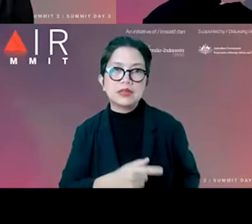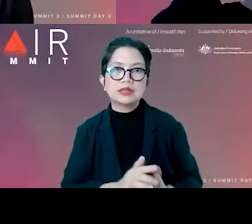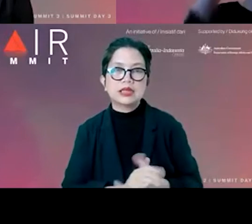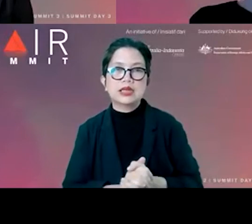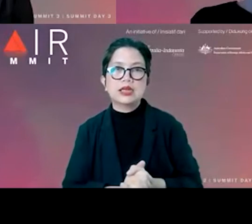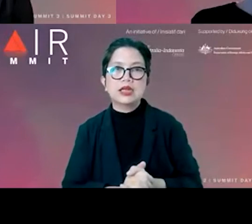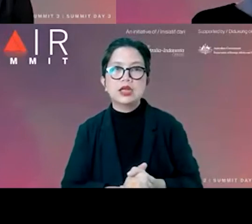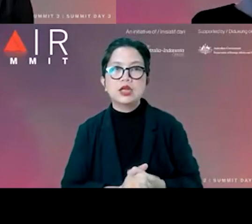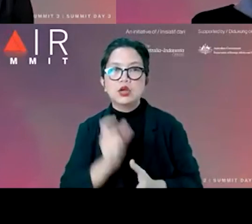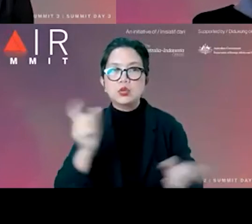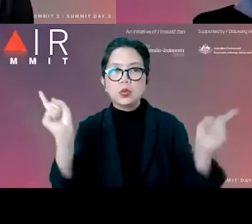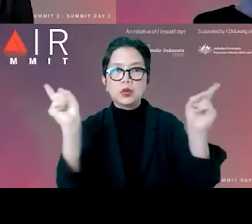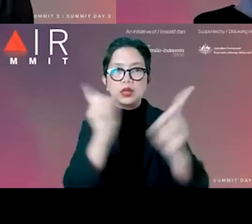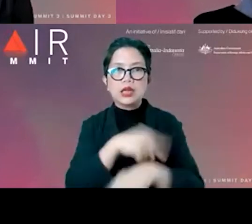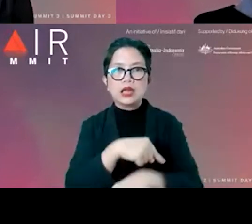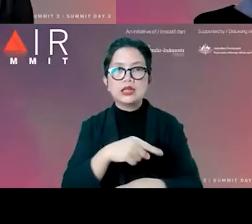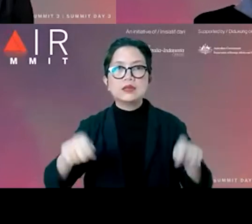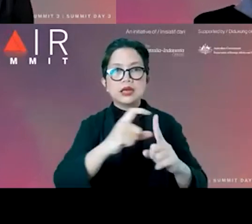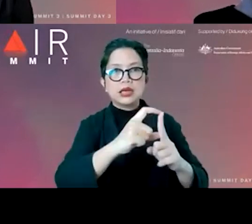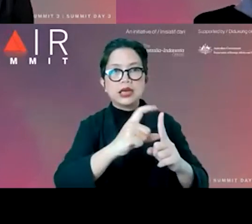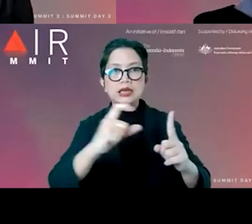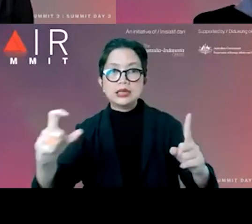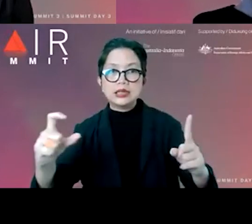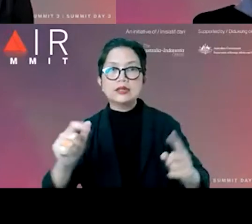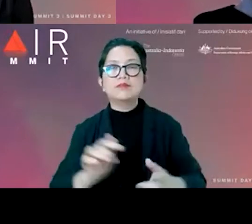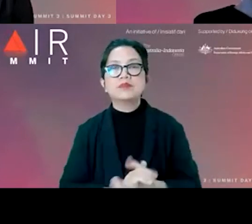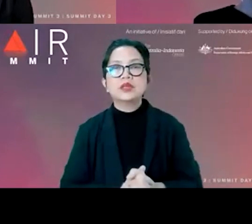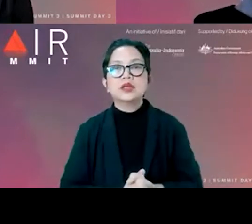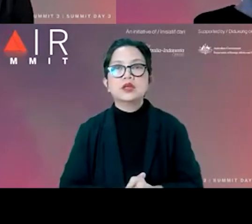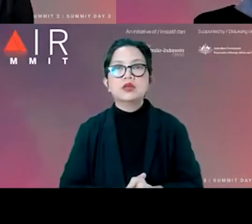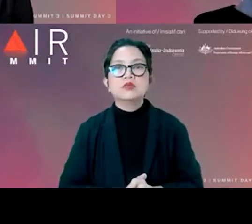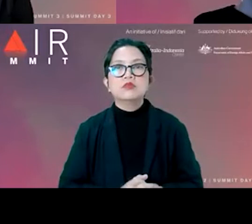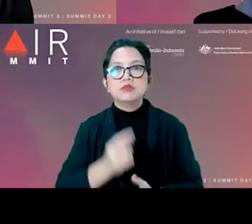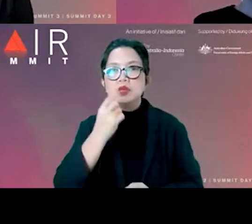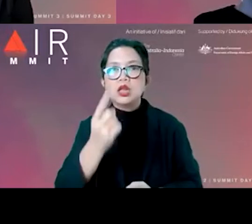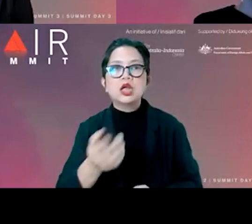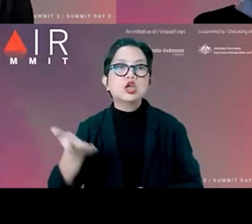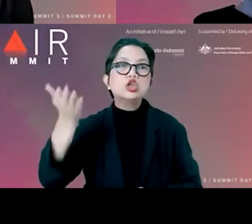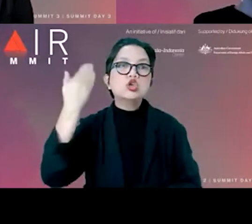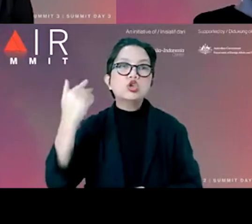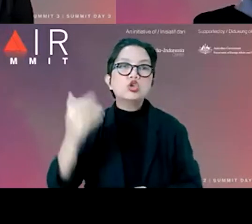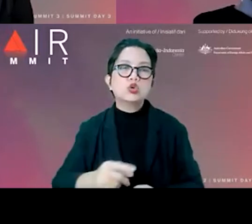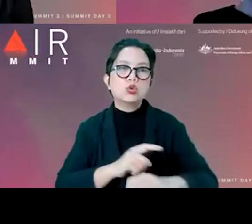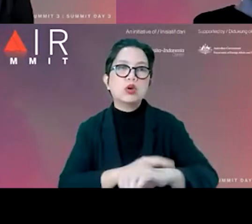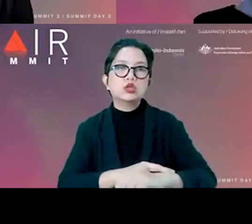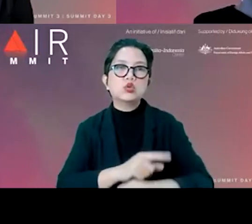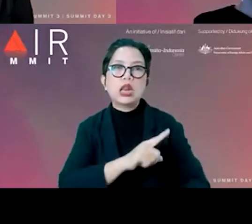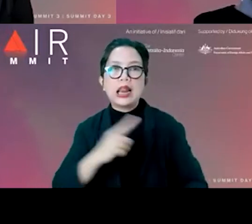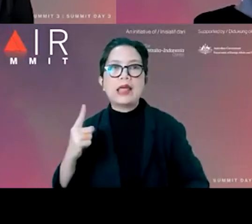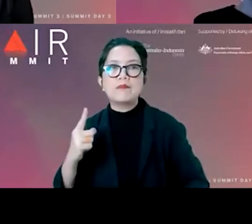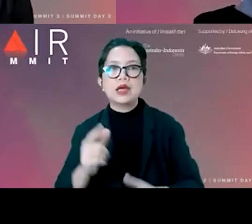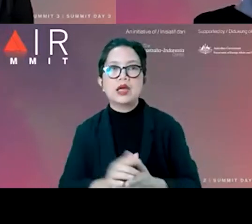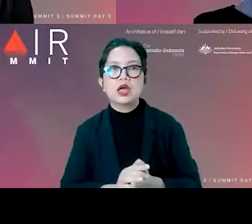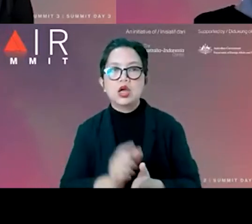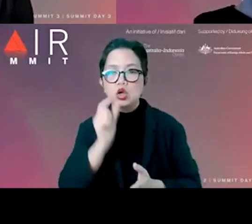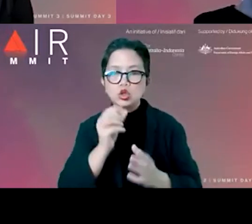me, it used to take a long time to get certain things done around organizing teams within an organization to come together to enable online,